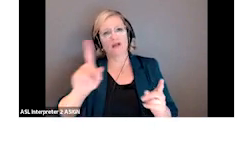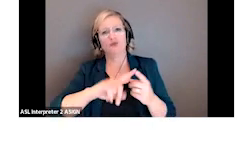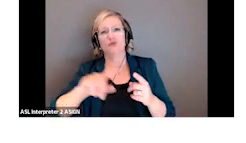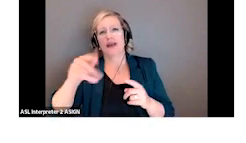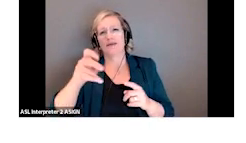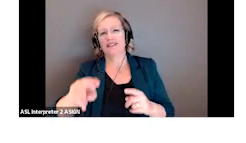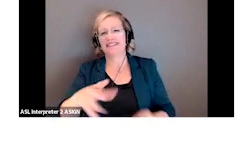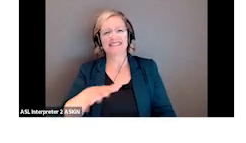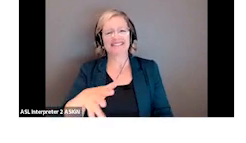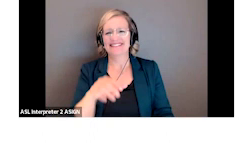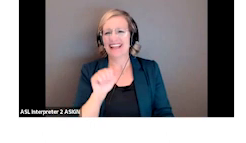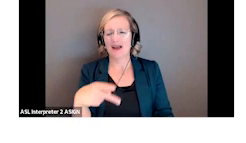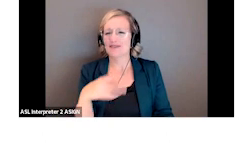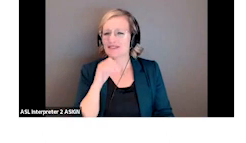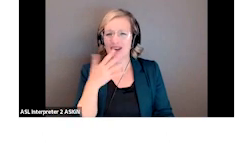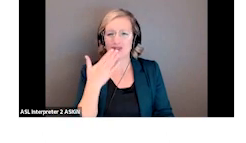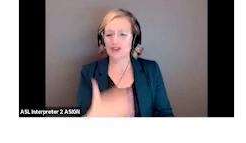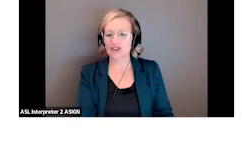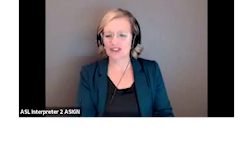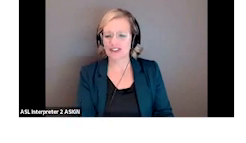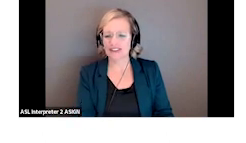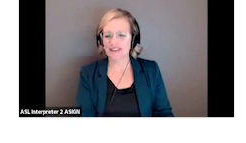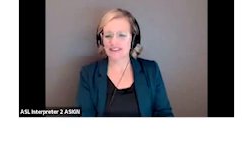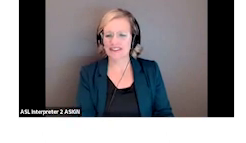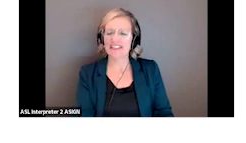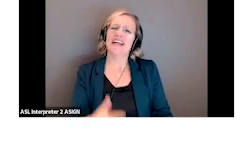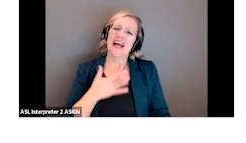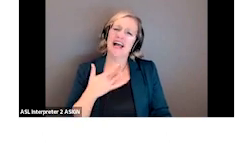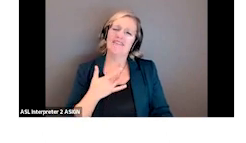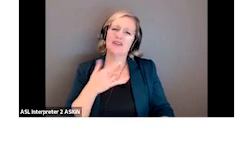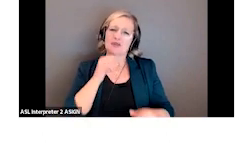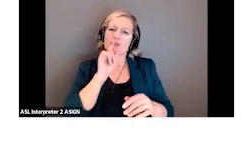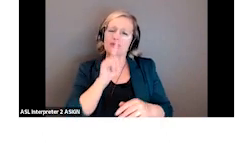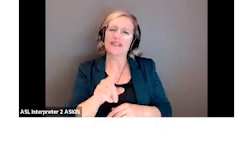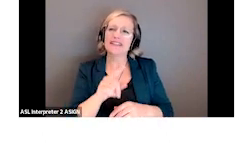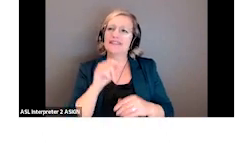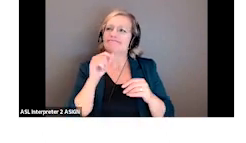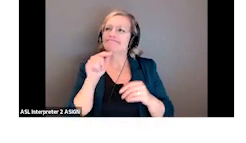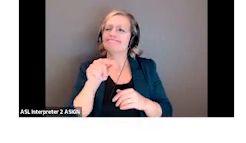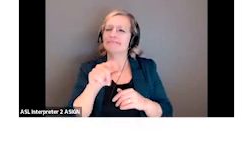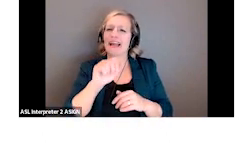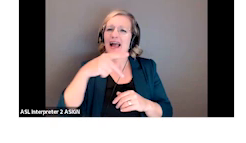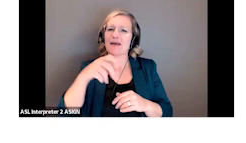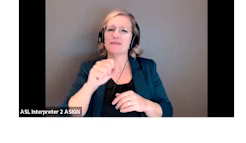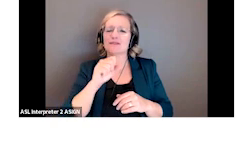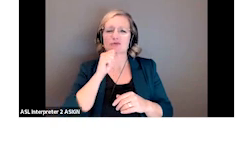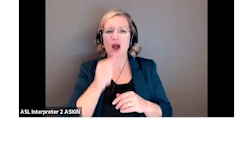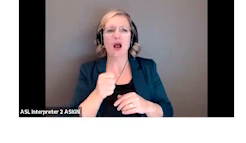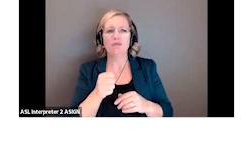mainly because they're not advertised. Not advertised, sorry, my bad. They're not